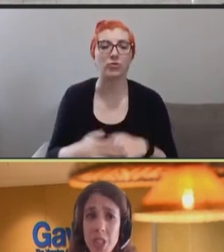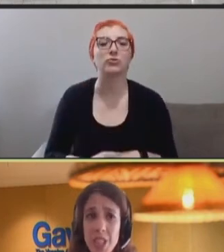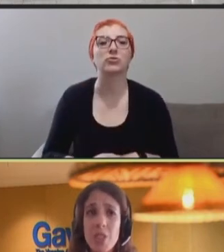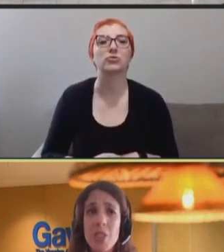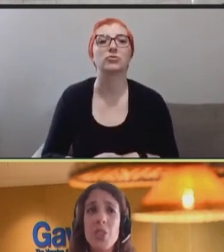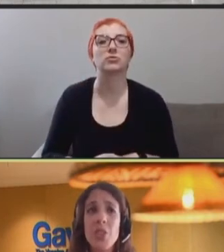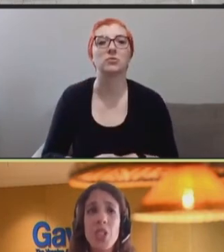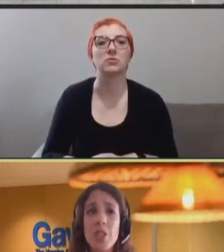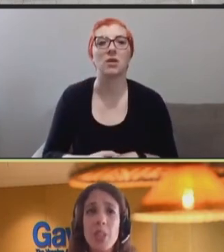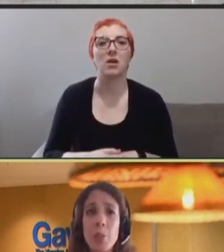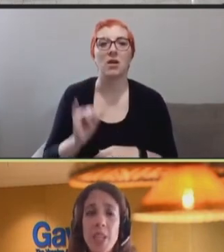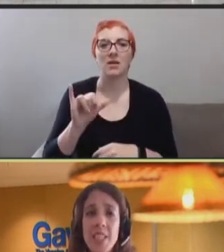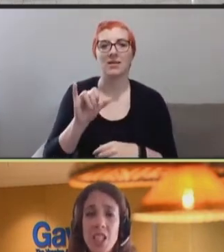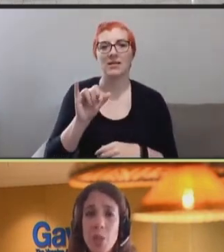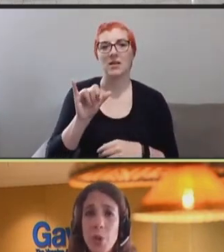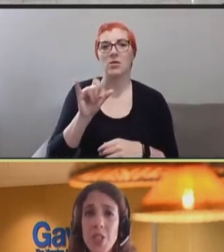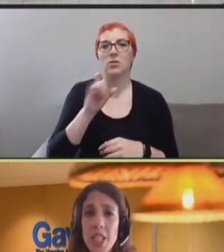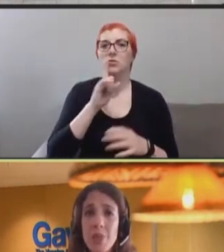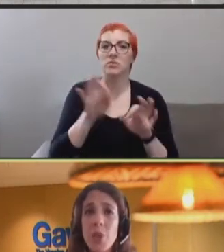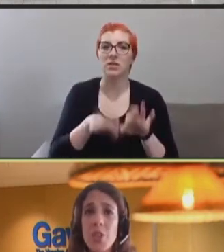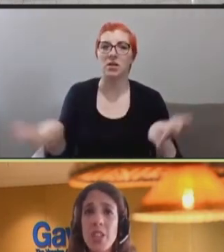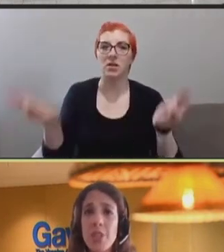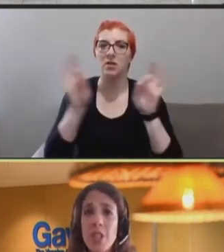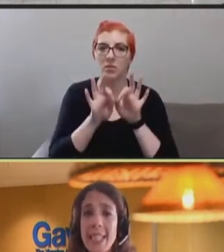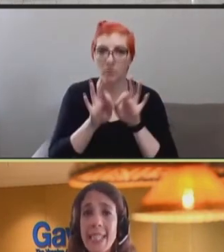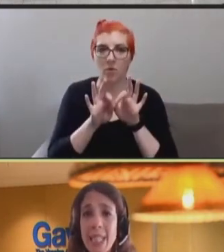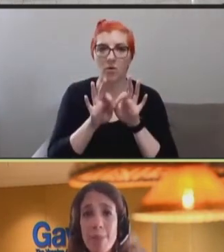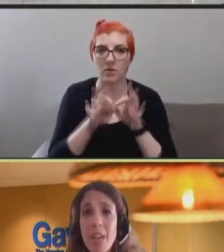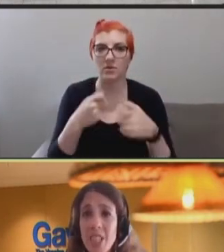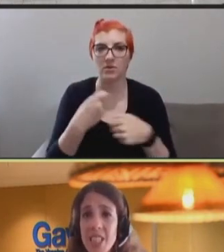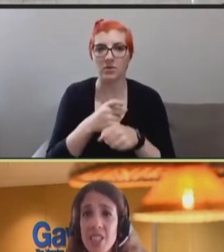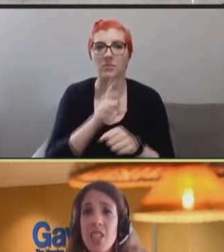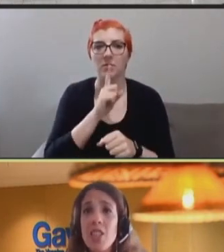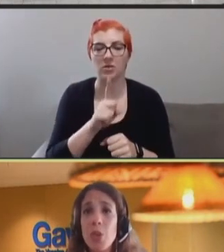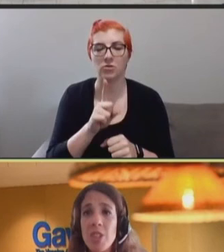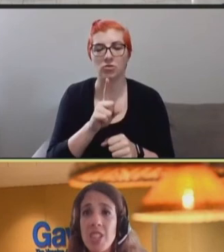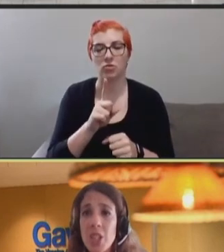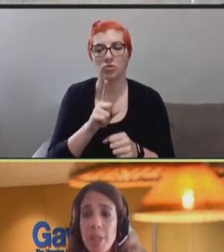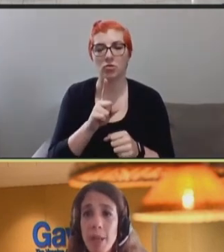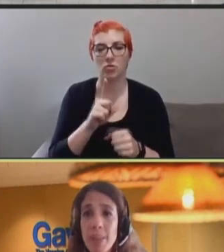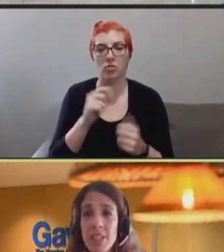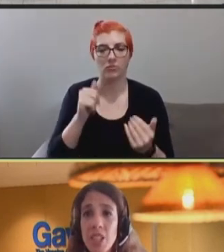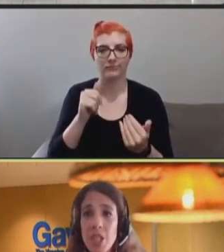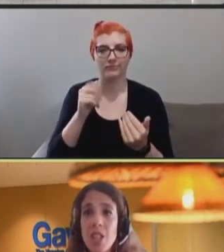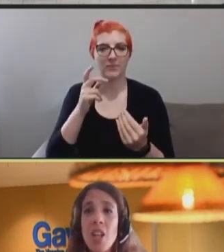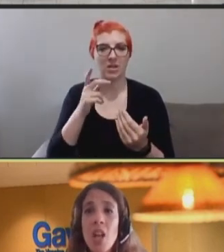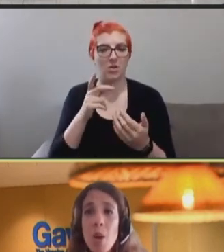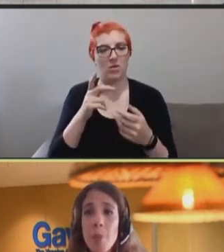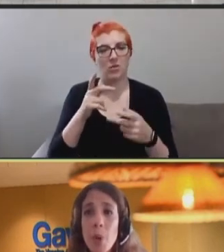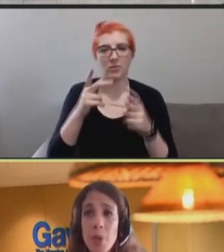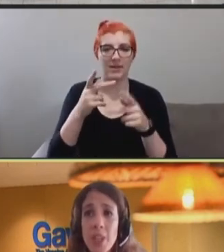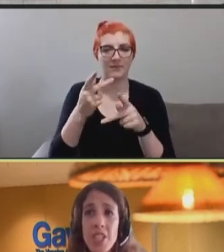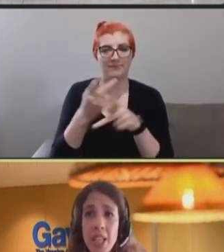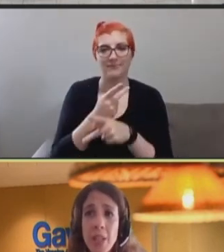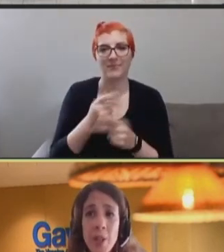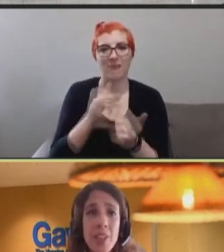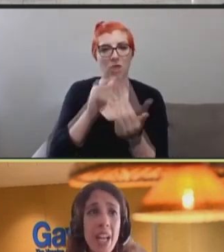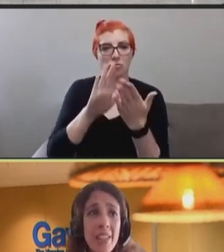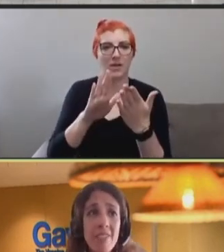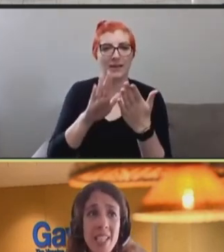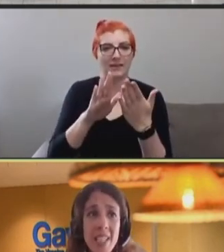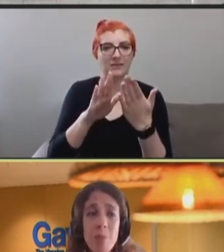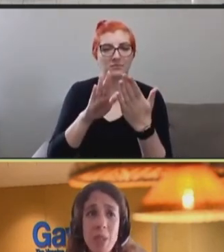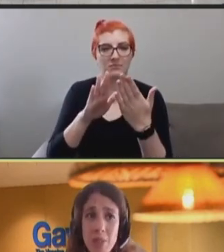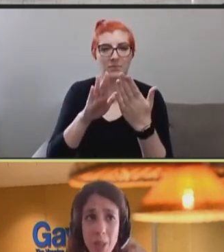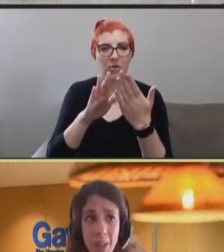was critical to ensure that the prioritization process focused on addressing key barriers to immunization implementation, both general